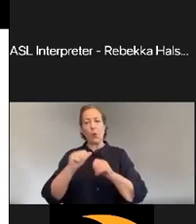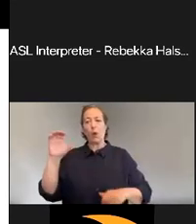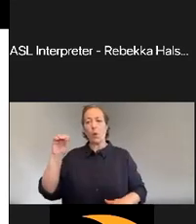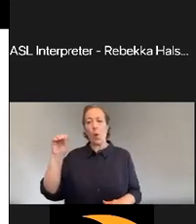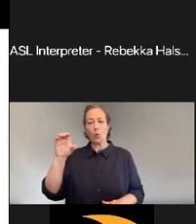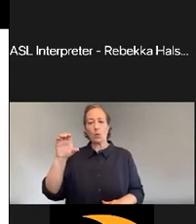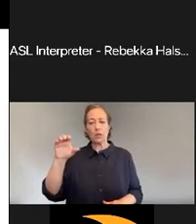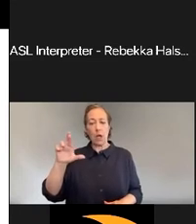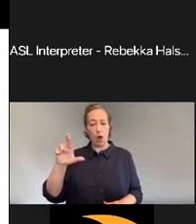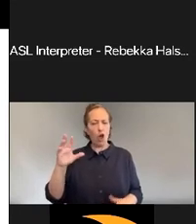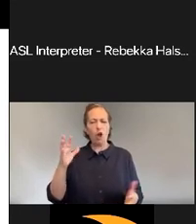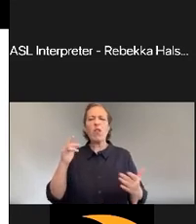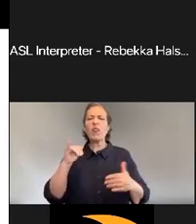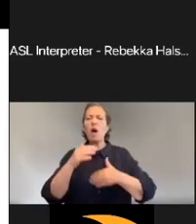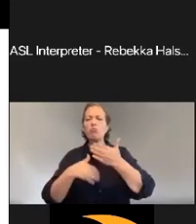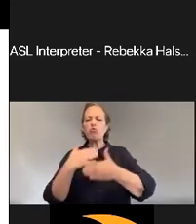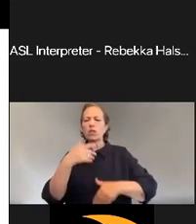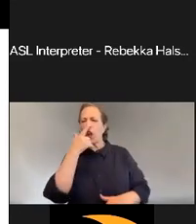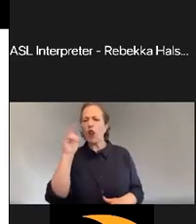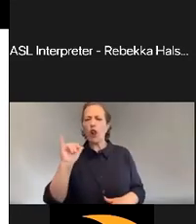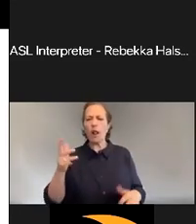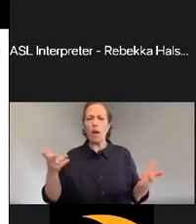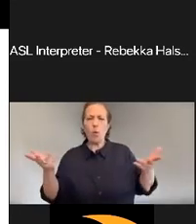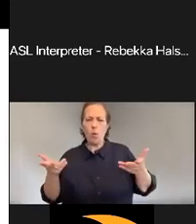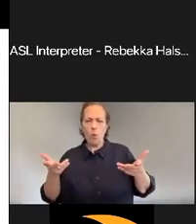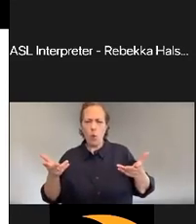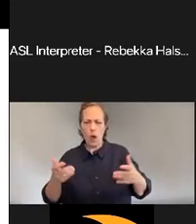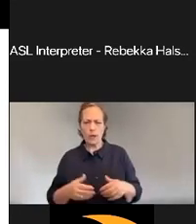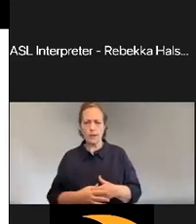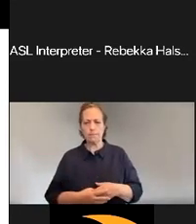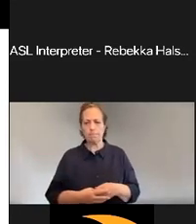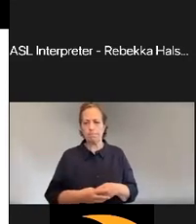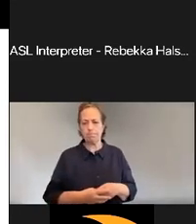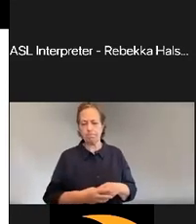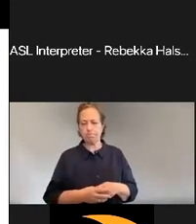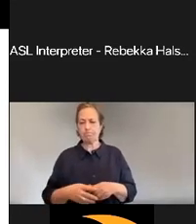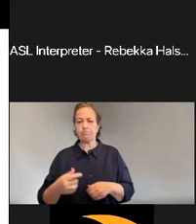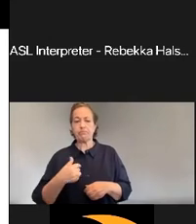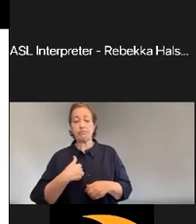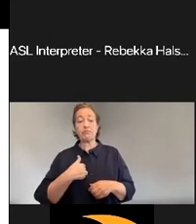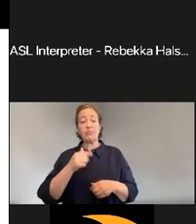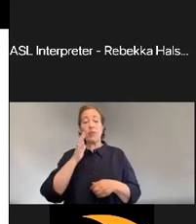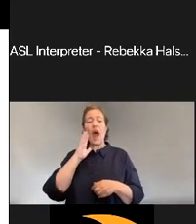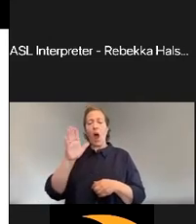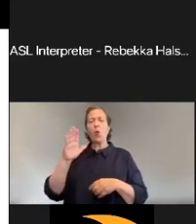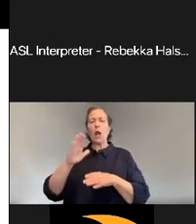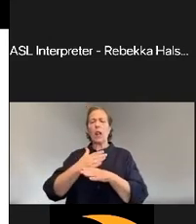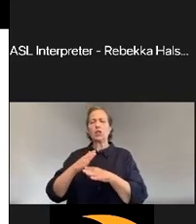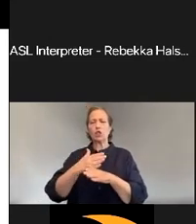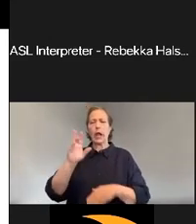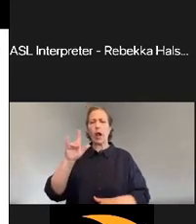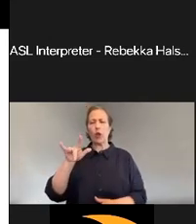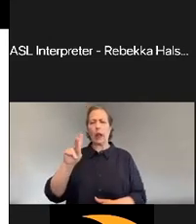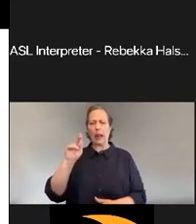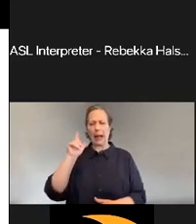that process? Sure. So I'll put this link in the chat after I'm finished, but for anyone with